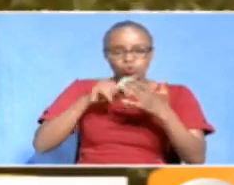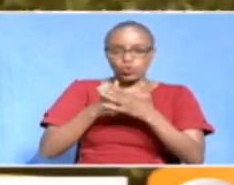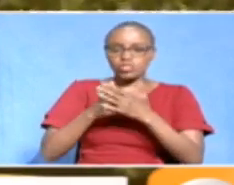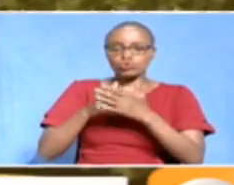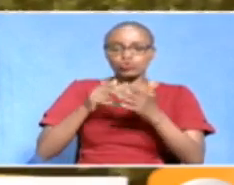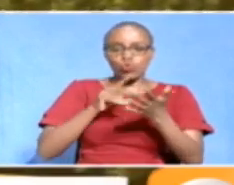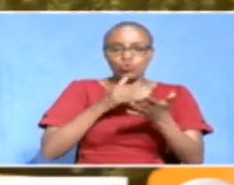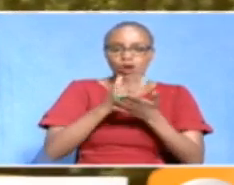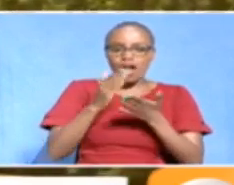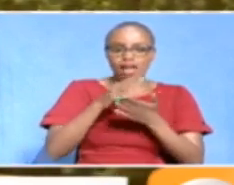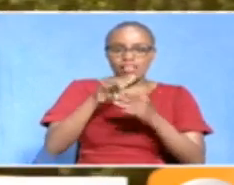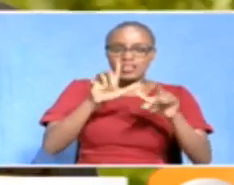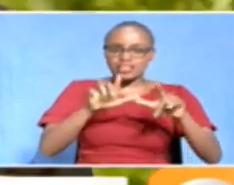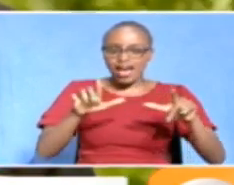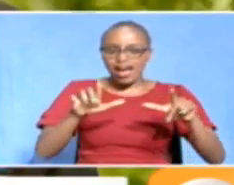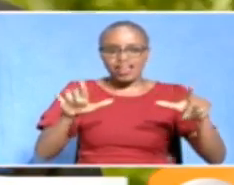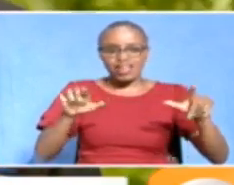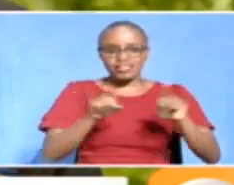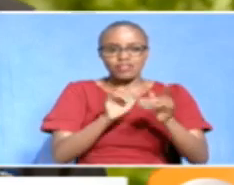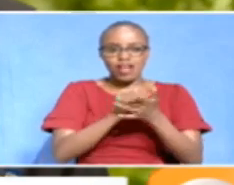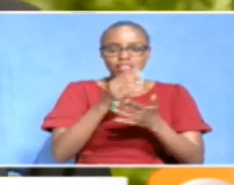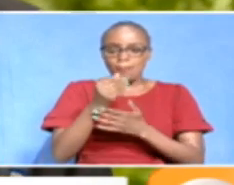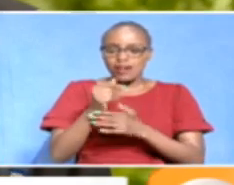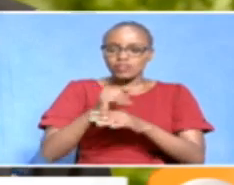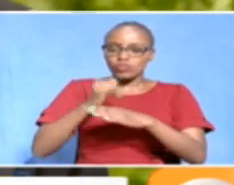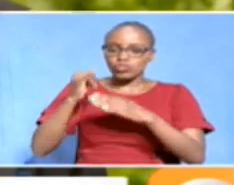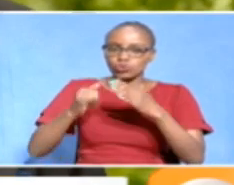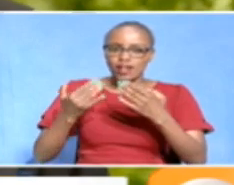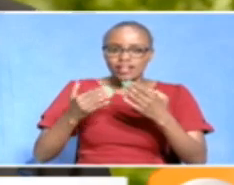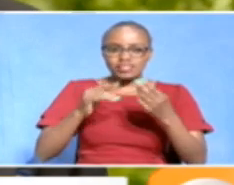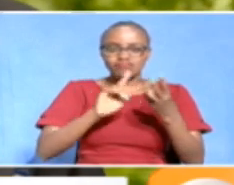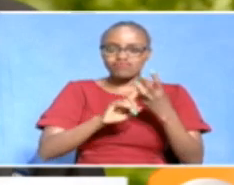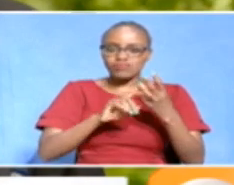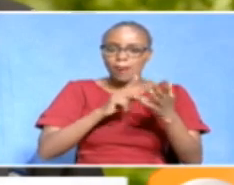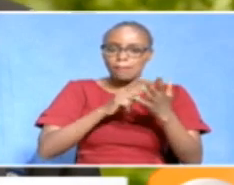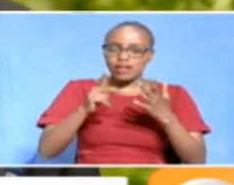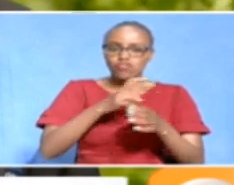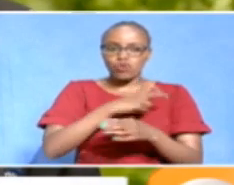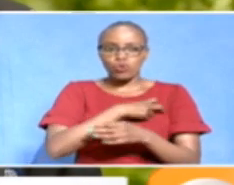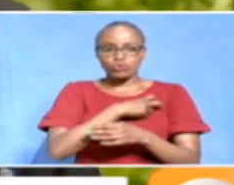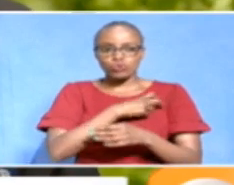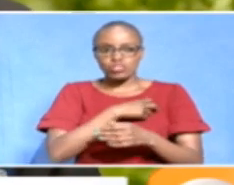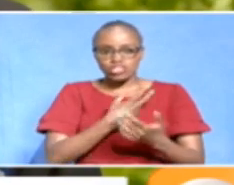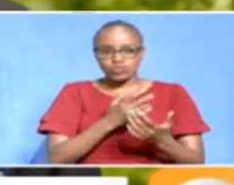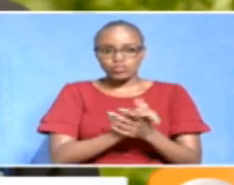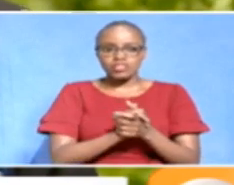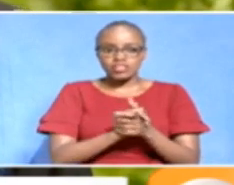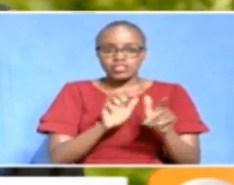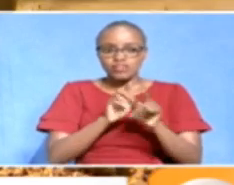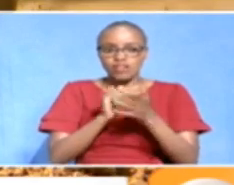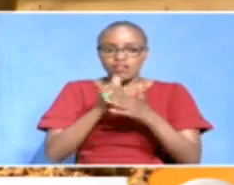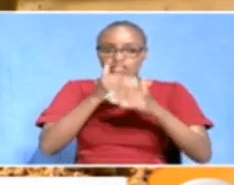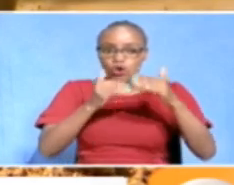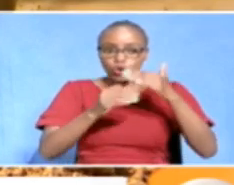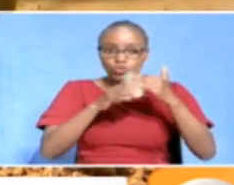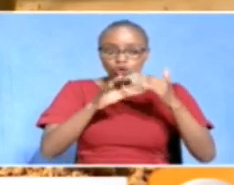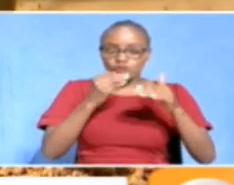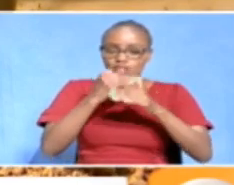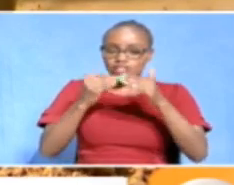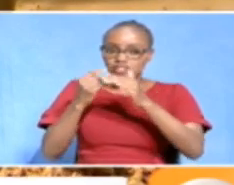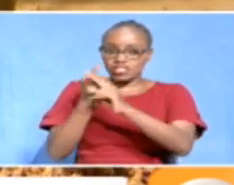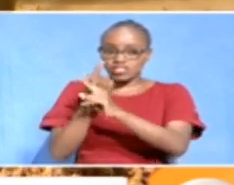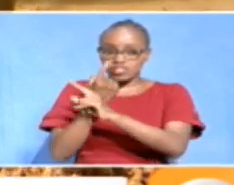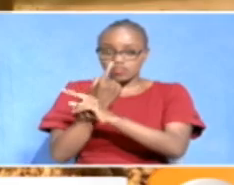land, and part of the money was used for insurance and paying for consultation, the construction of the